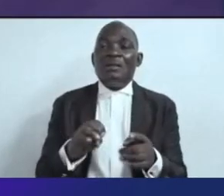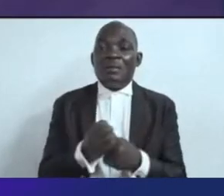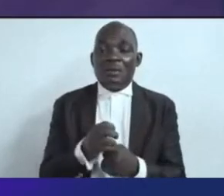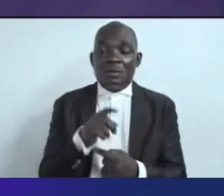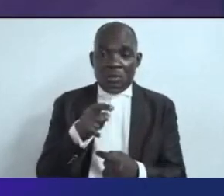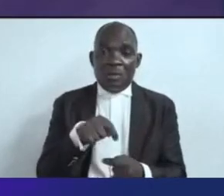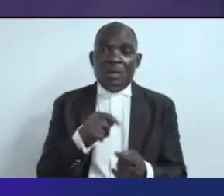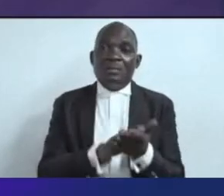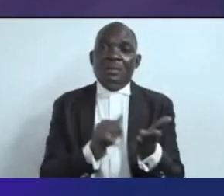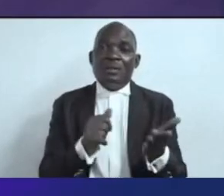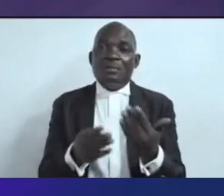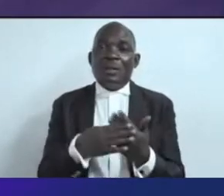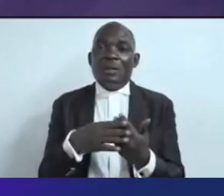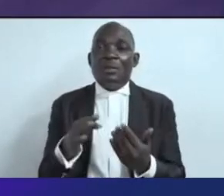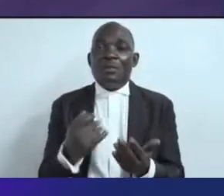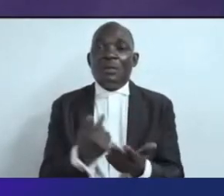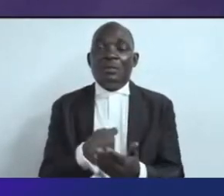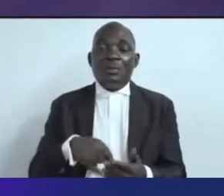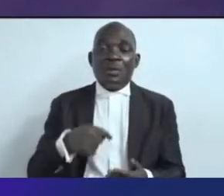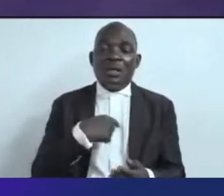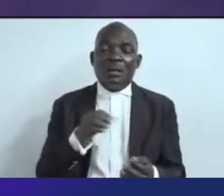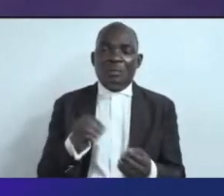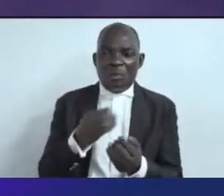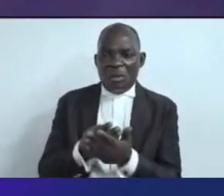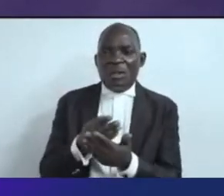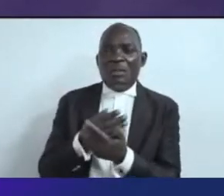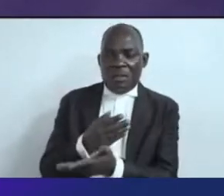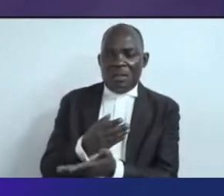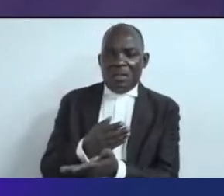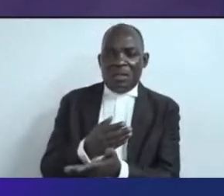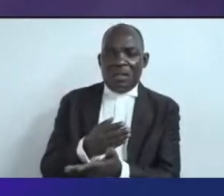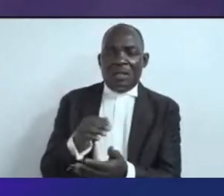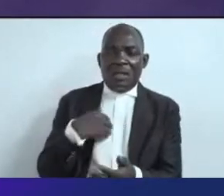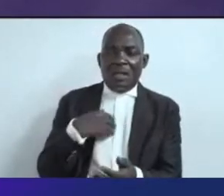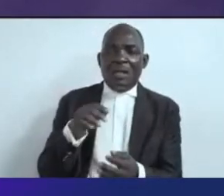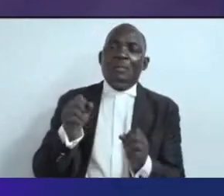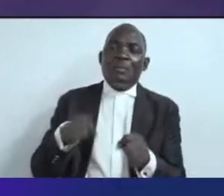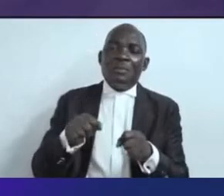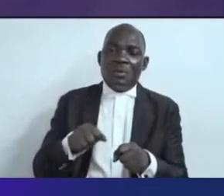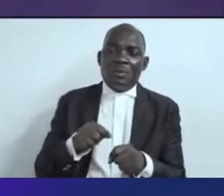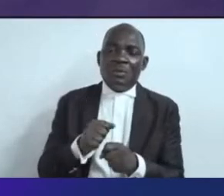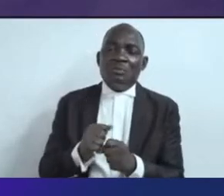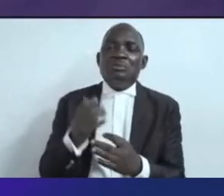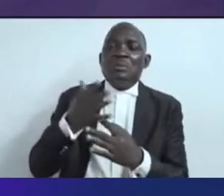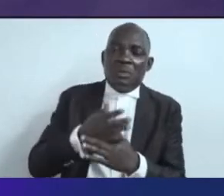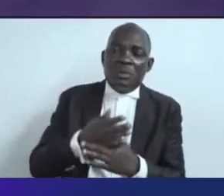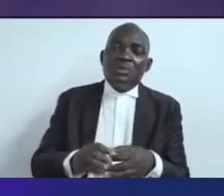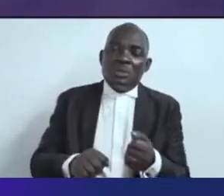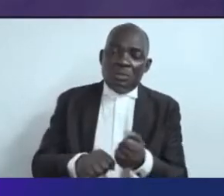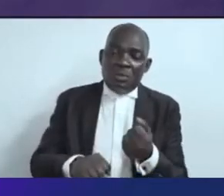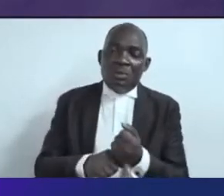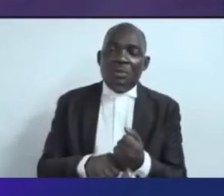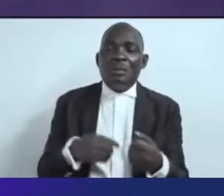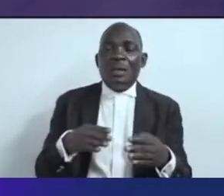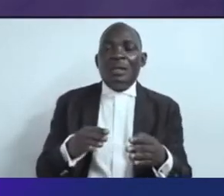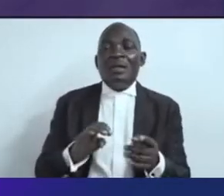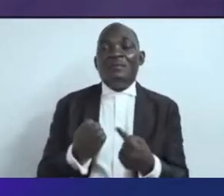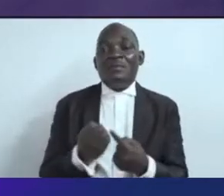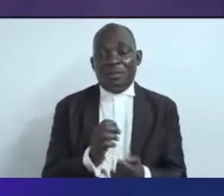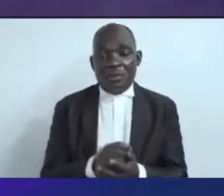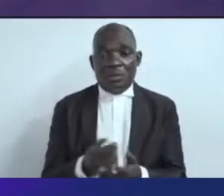trust that we have enough reserves and we have the ability to intervene in the market if we find it